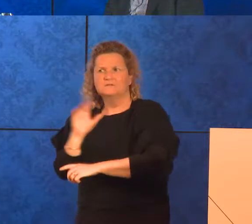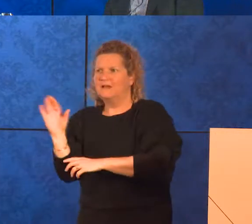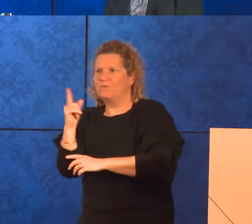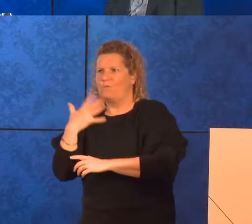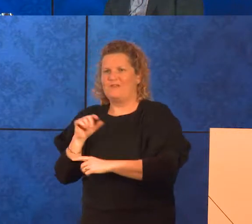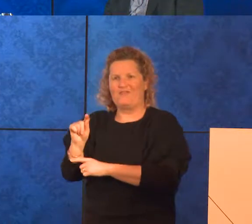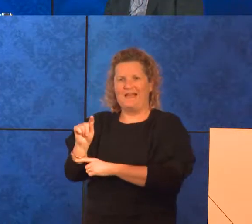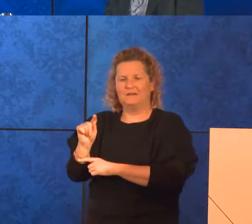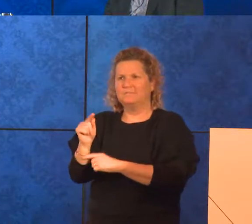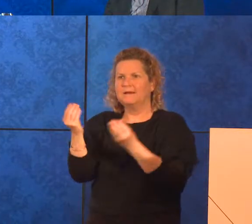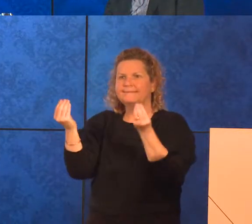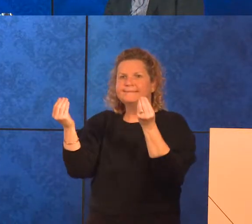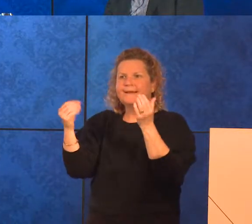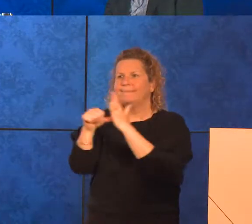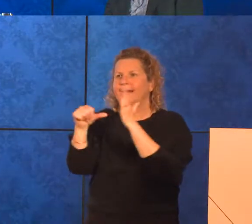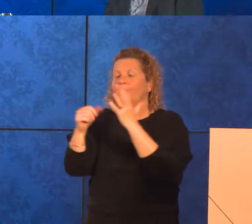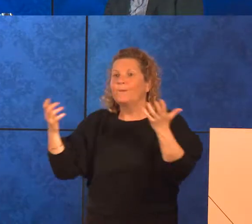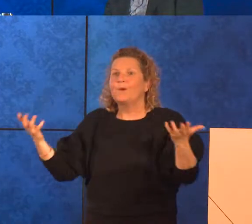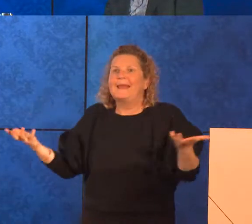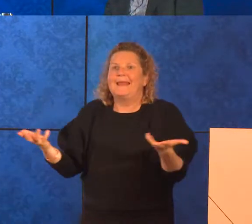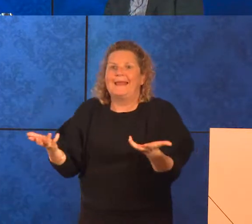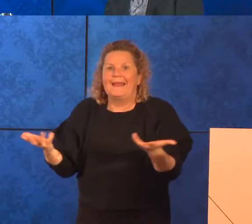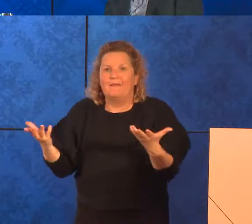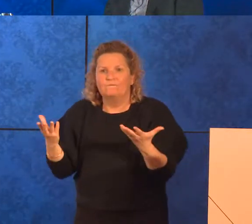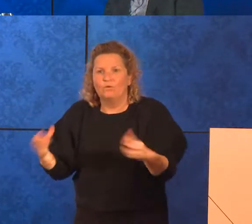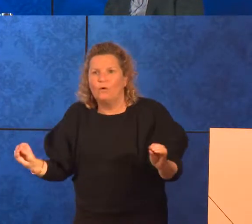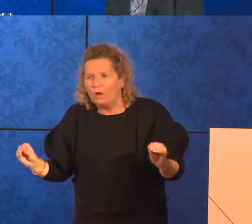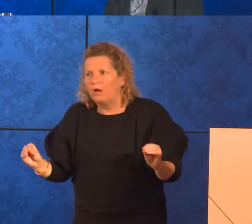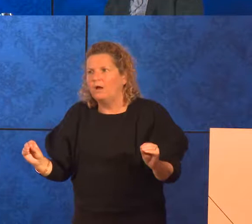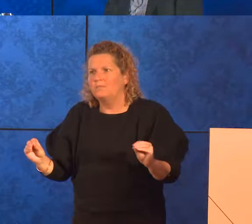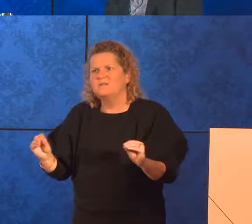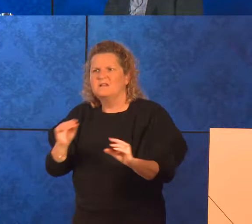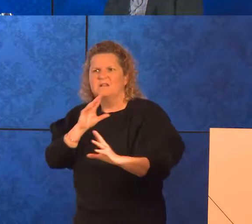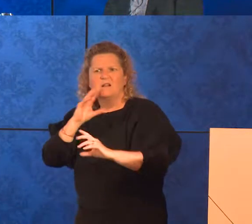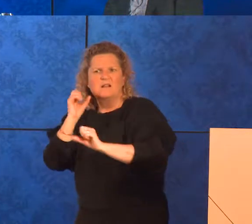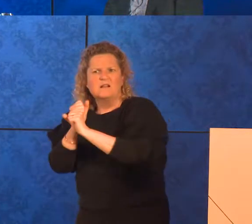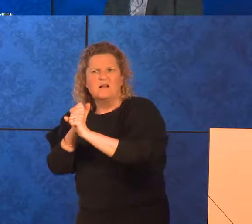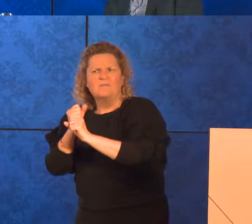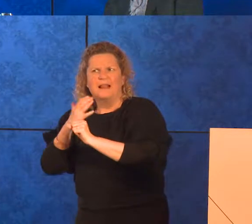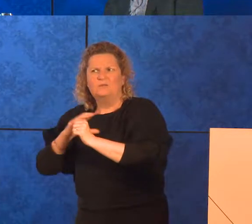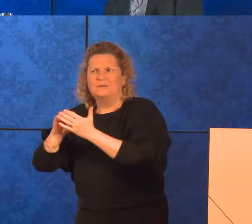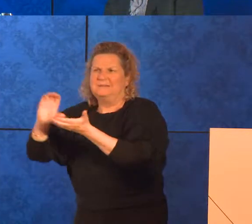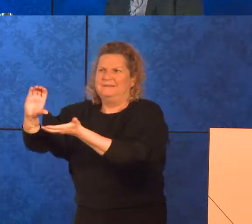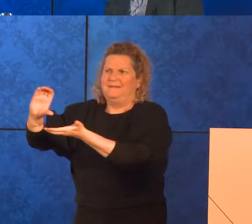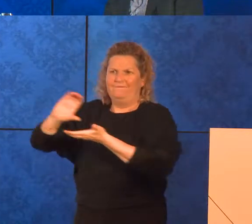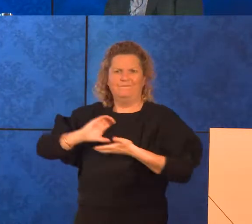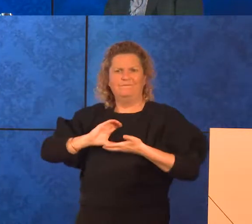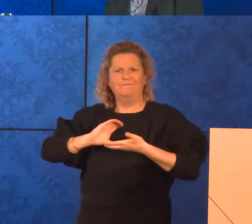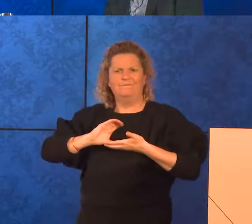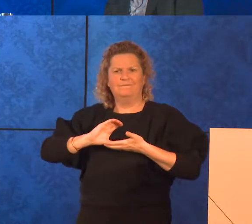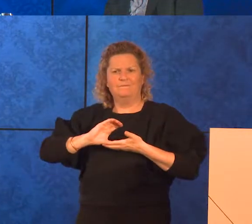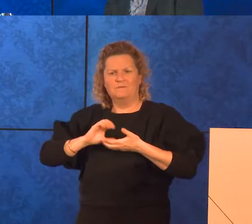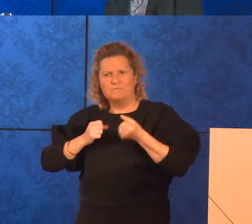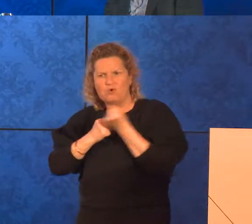do. But where's the money? Where's the money? We need to see some money from government to support this, to support and to recognise